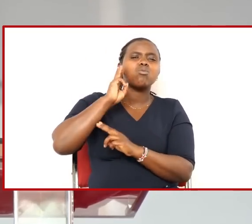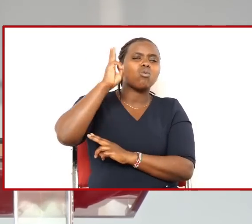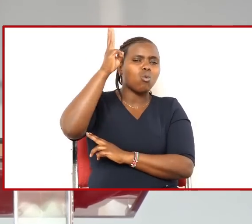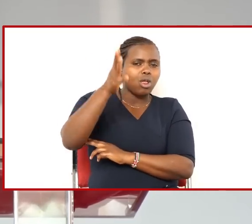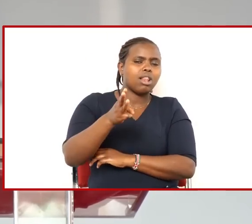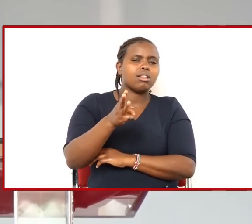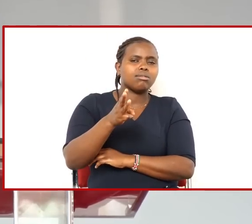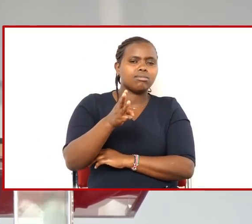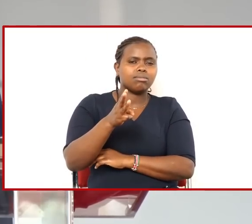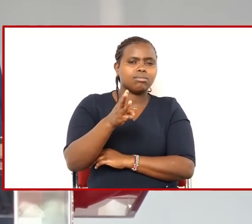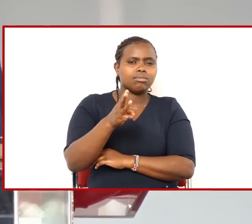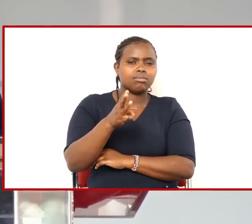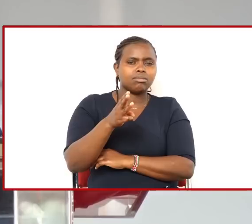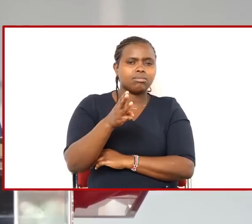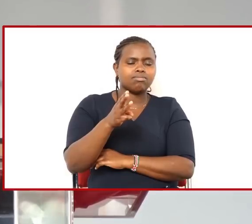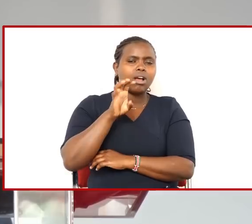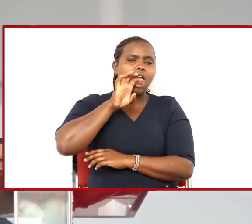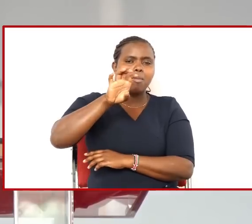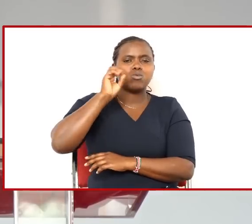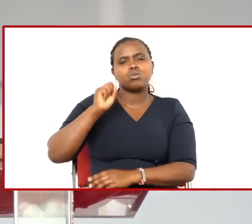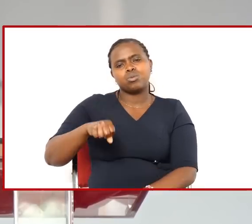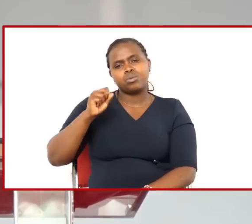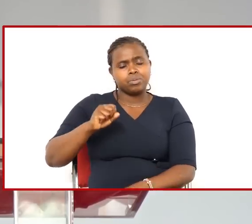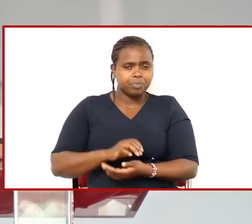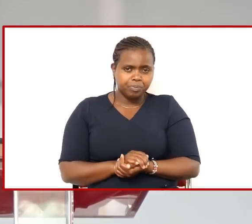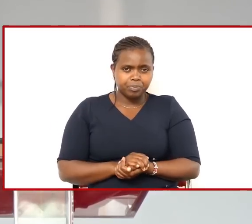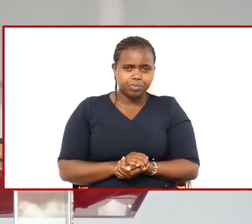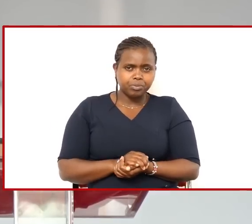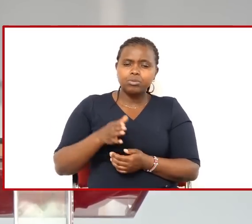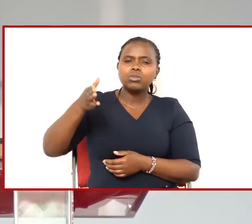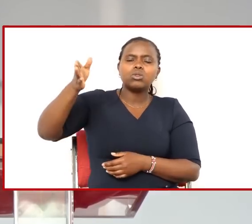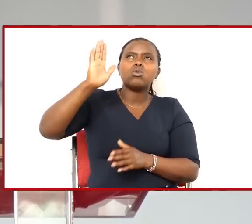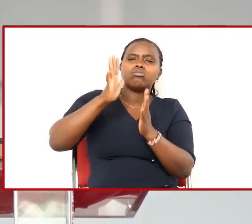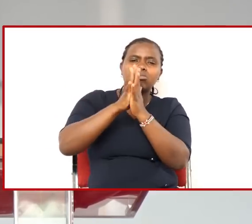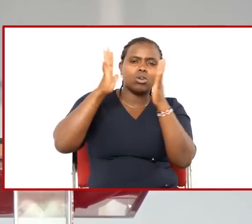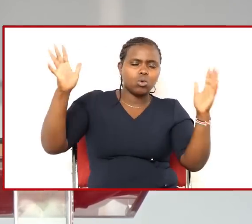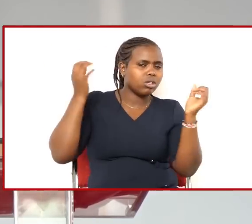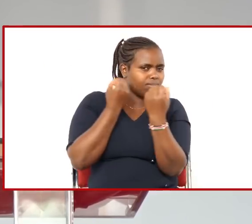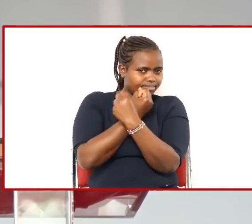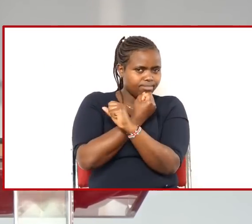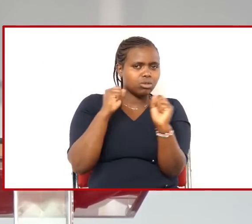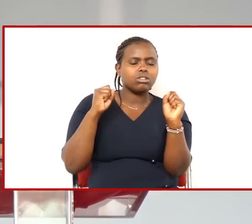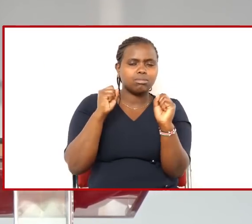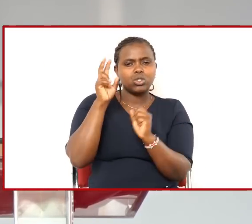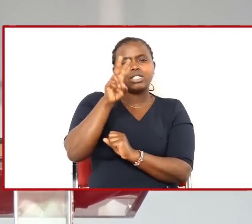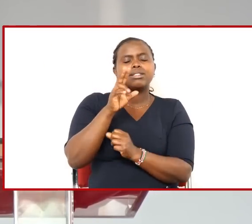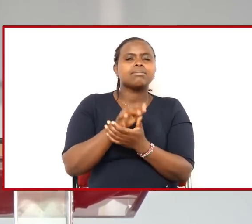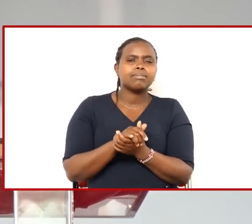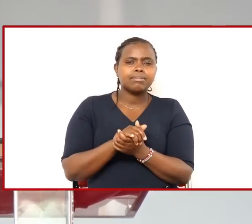will be abused. God's glory will not